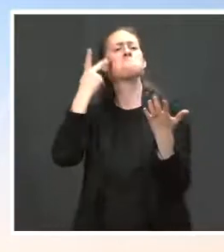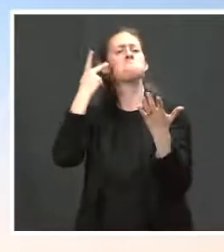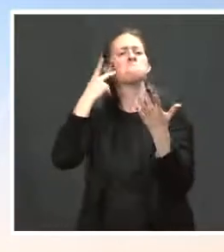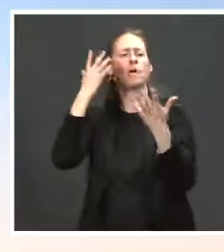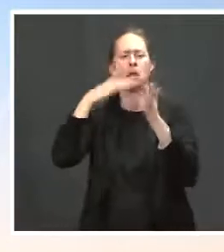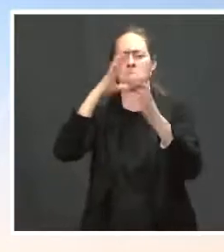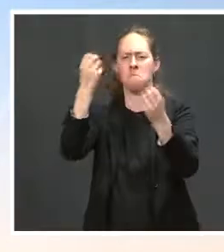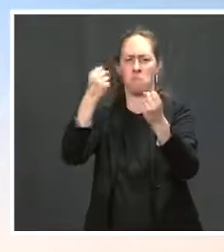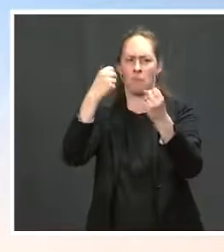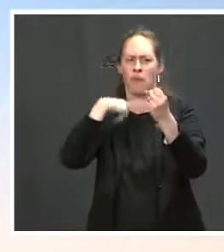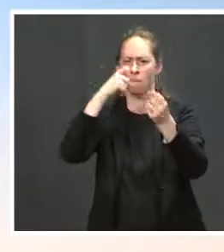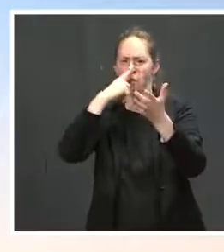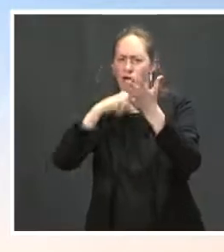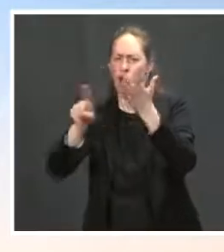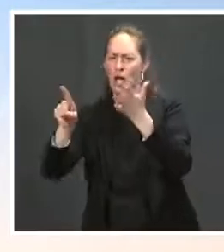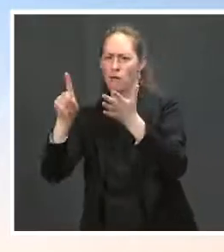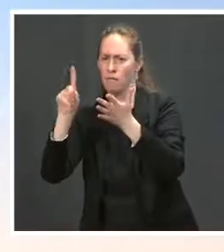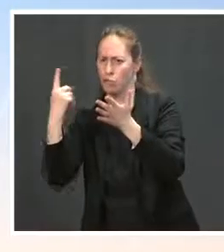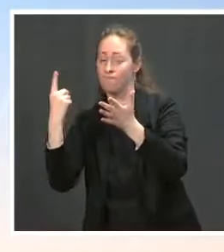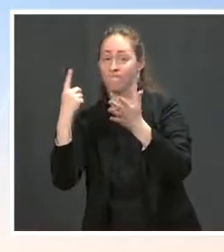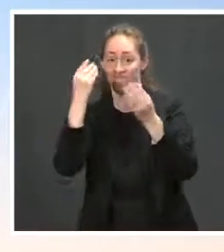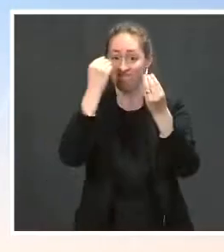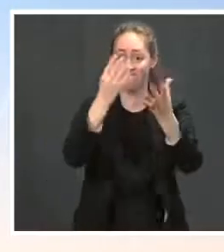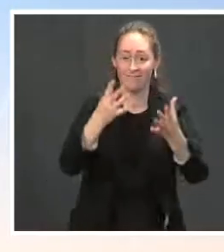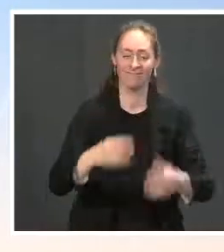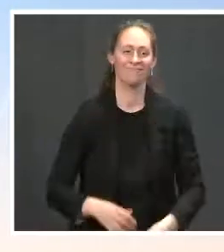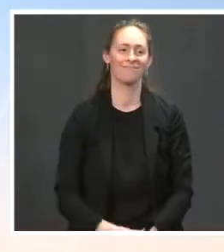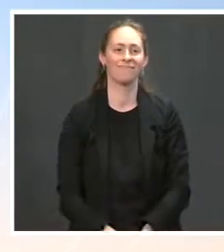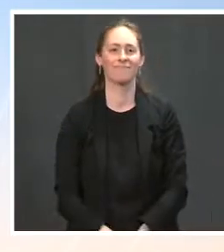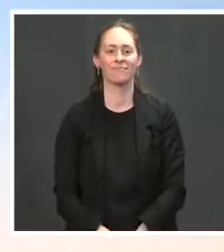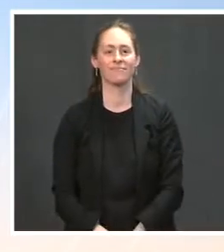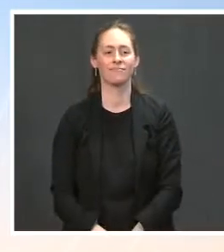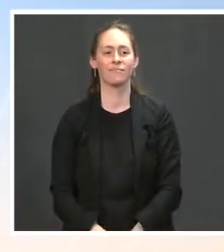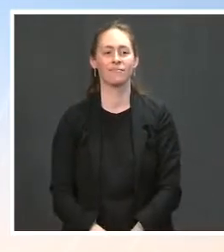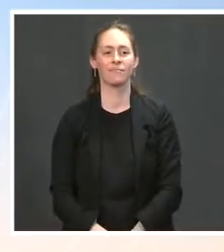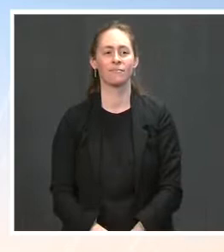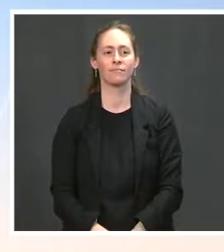Go in the back. Thanks, Jen. 3 foreign policy questions. On Yemen first.